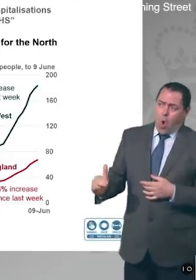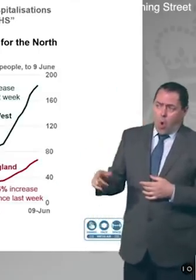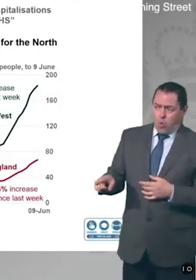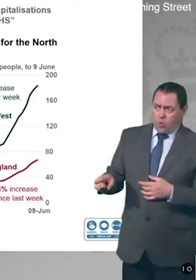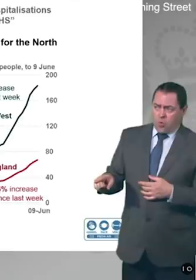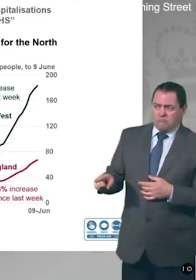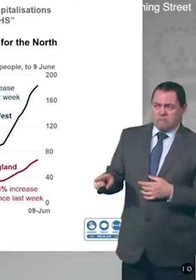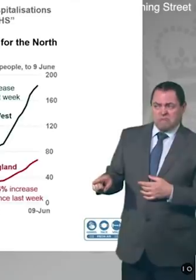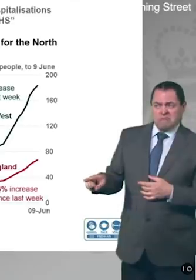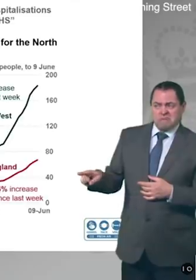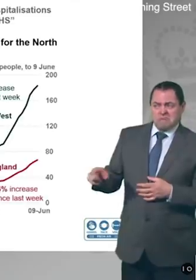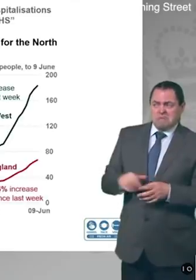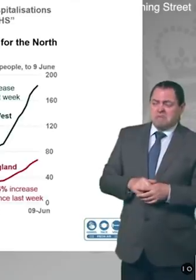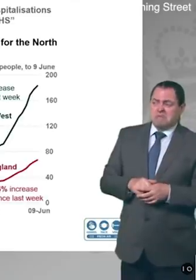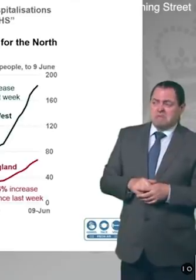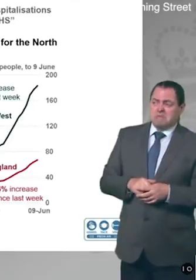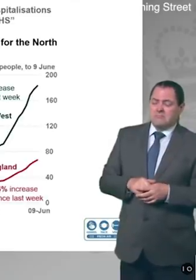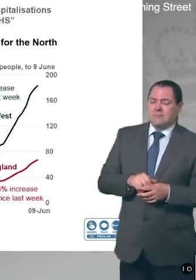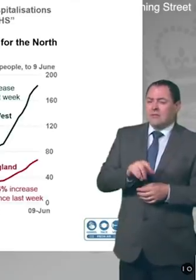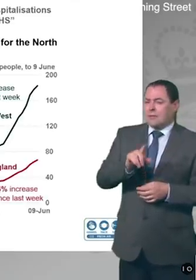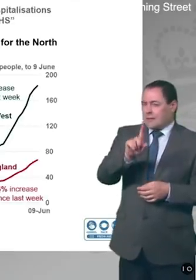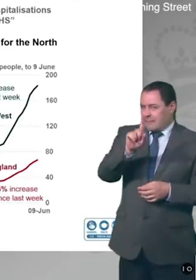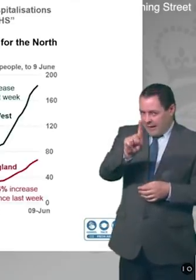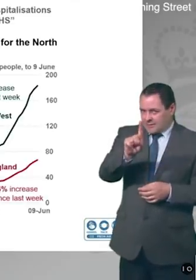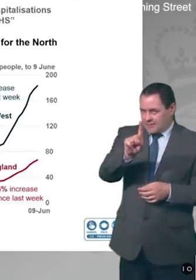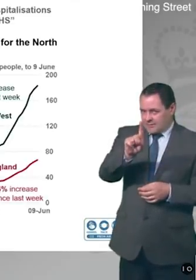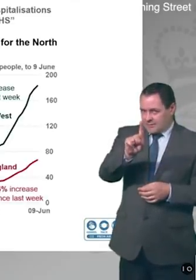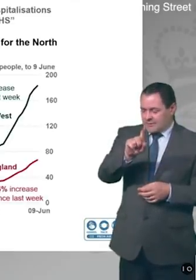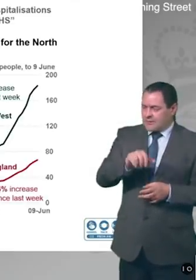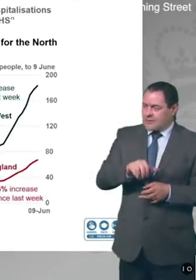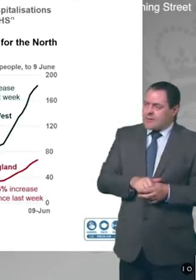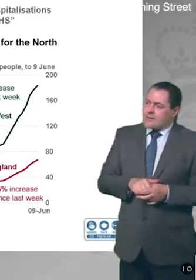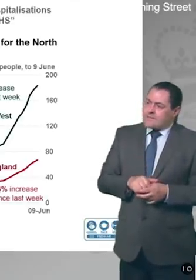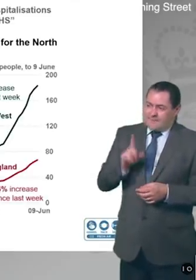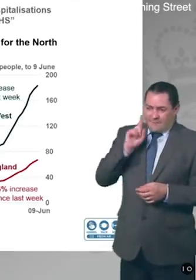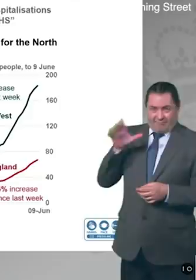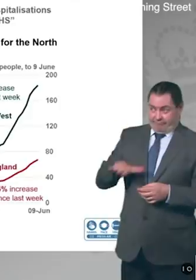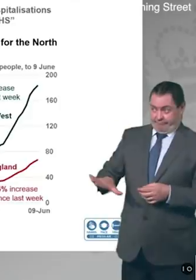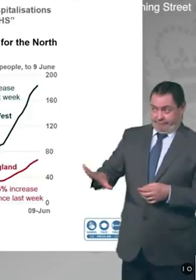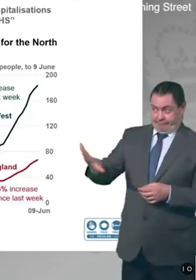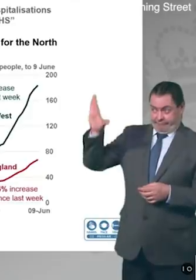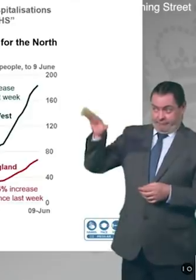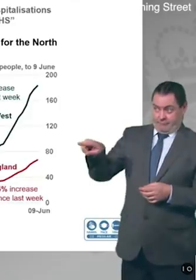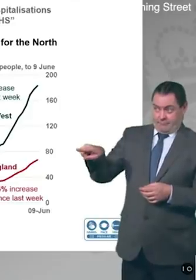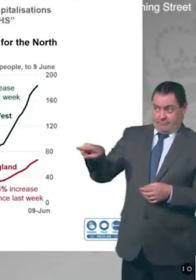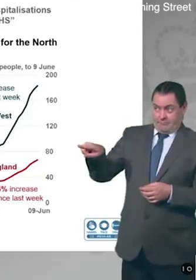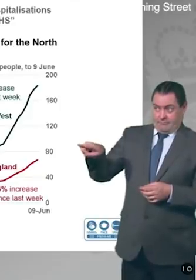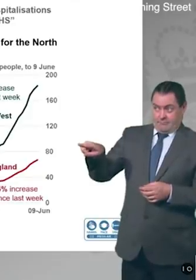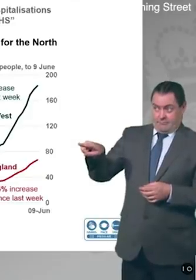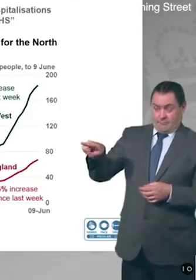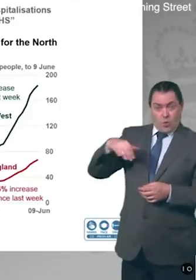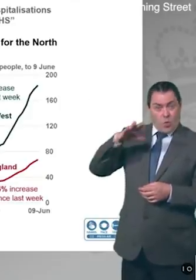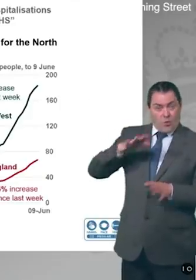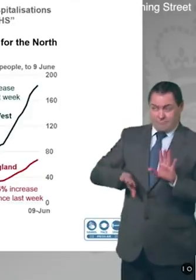and this is the important but on this test, what we are seeing is a rapid rise, particularly